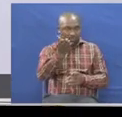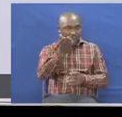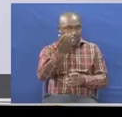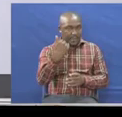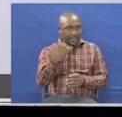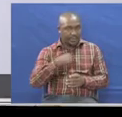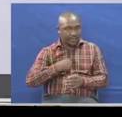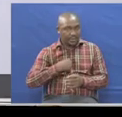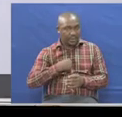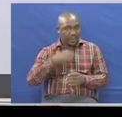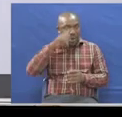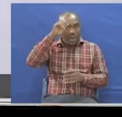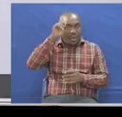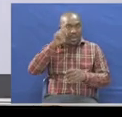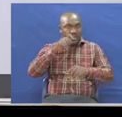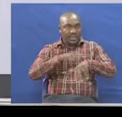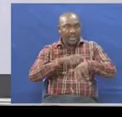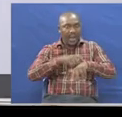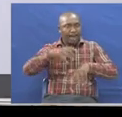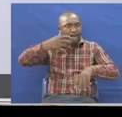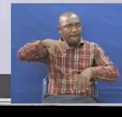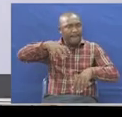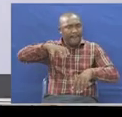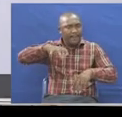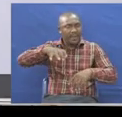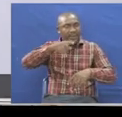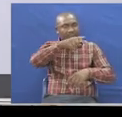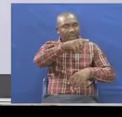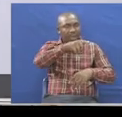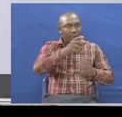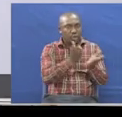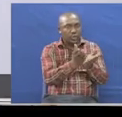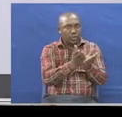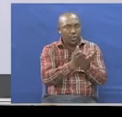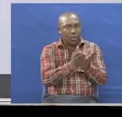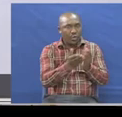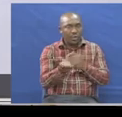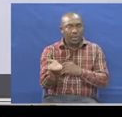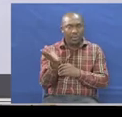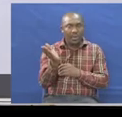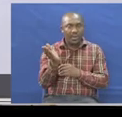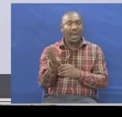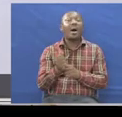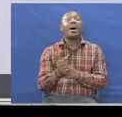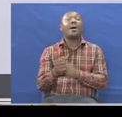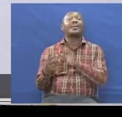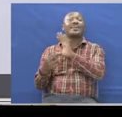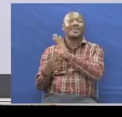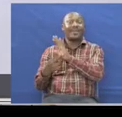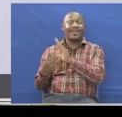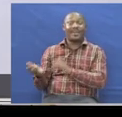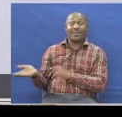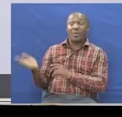Then, tell me, what time does the bell ring for counting numbers at your school in the morning? It